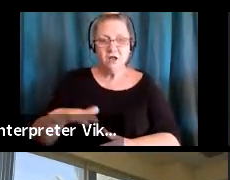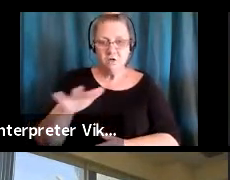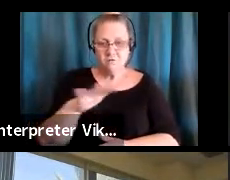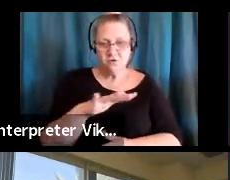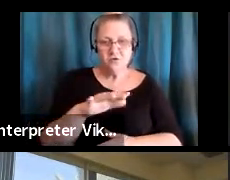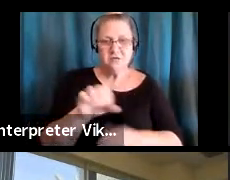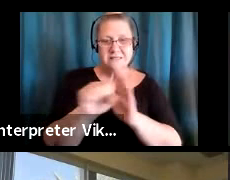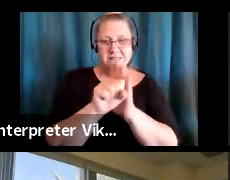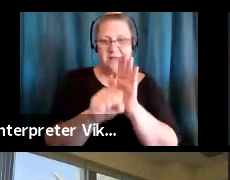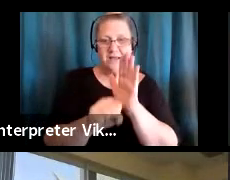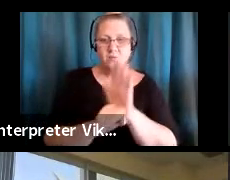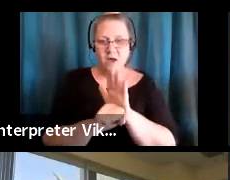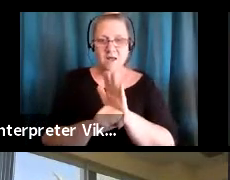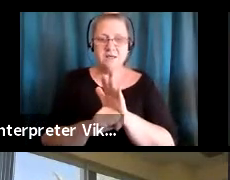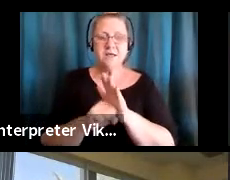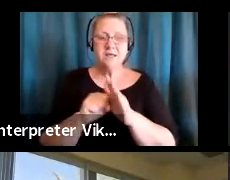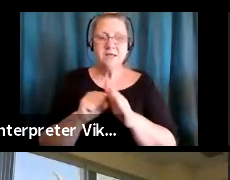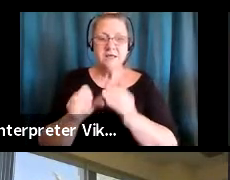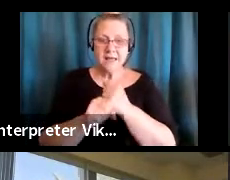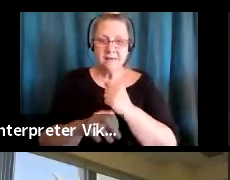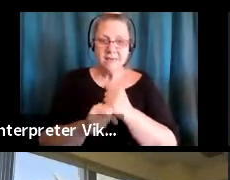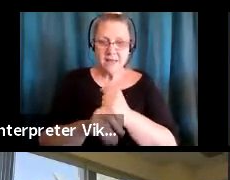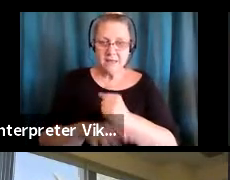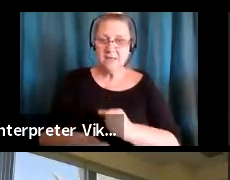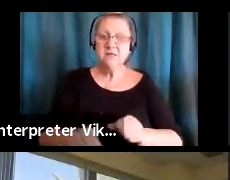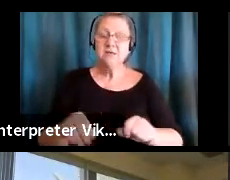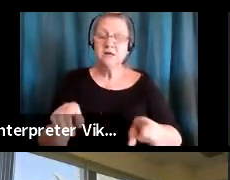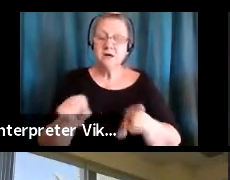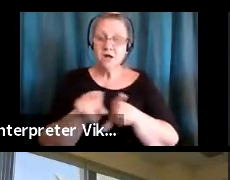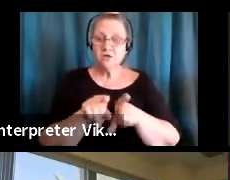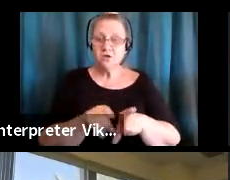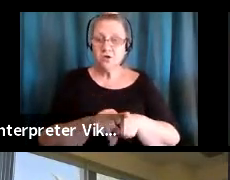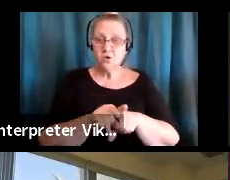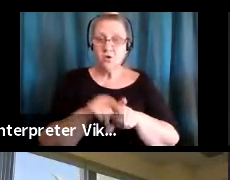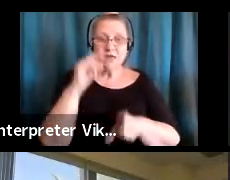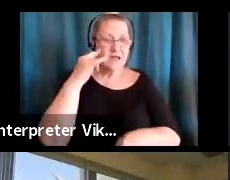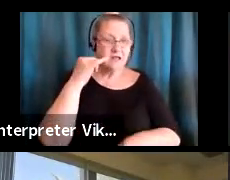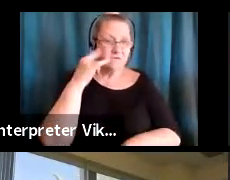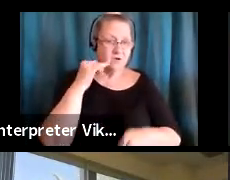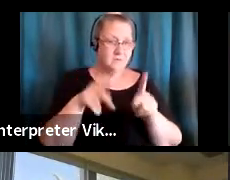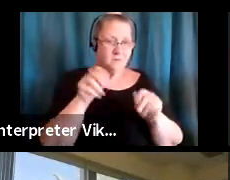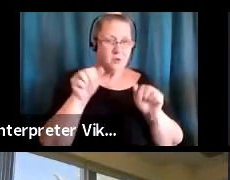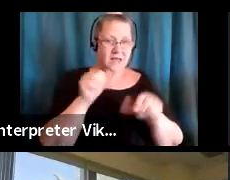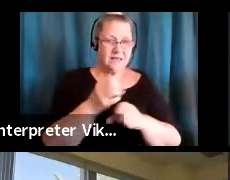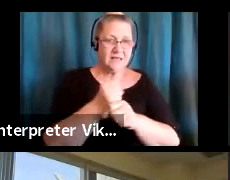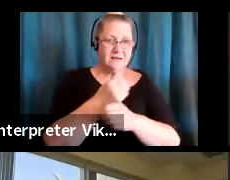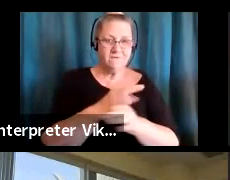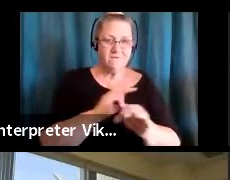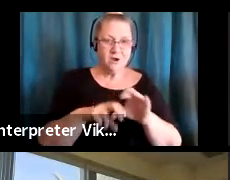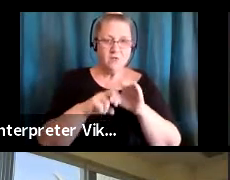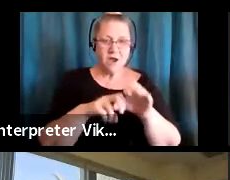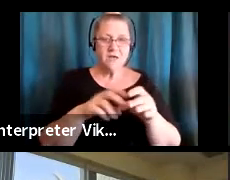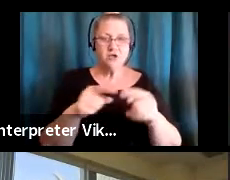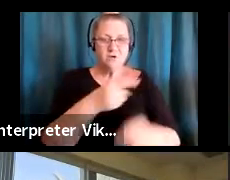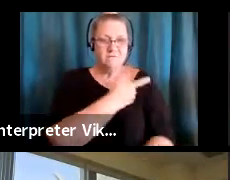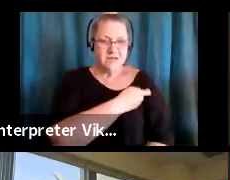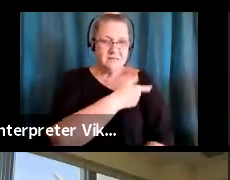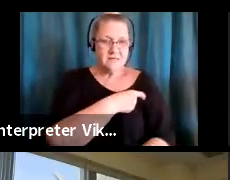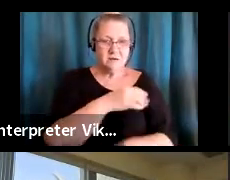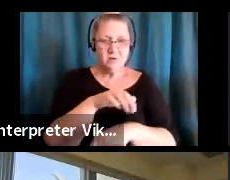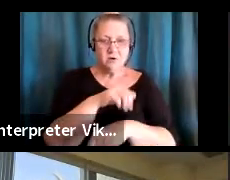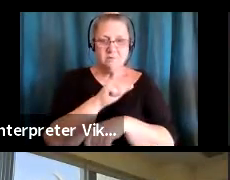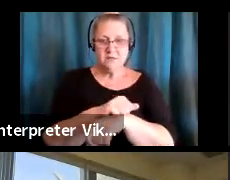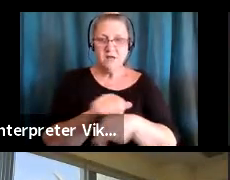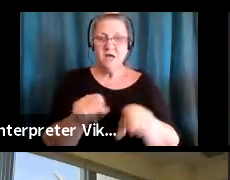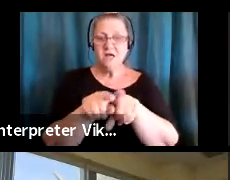hotline, Californians can get a free ride to their vaccination appointment. And something that's wonderful about that is that's also a service that